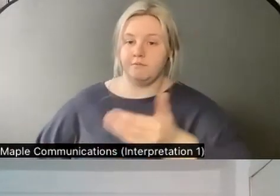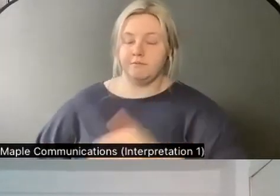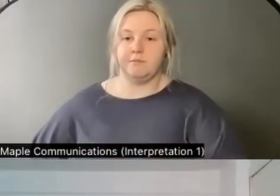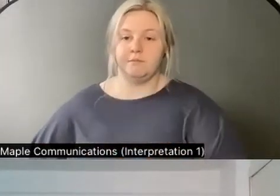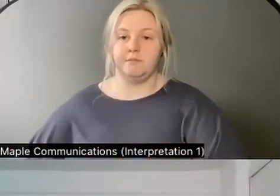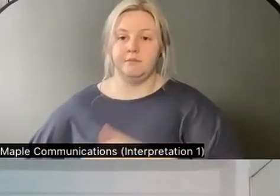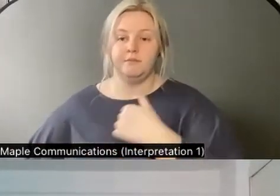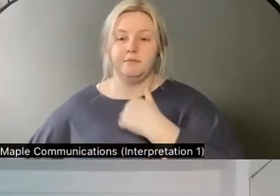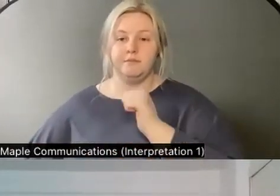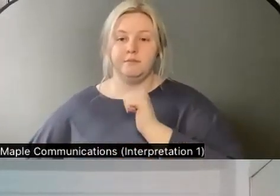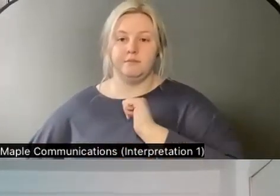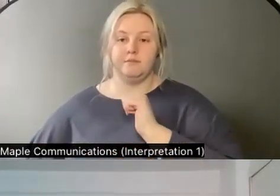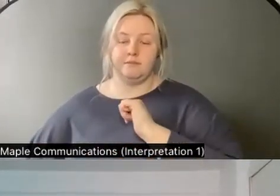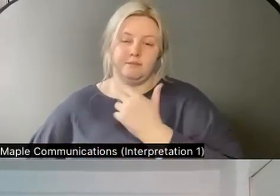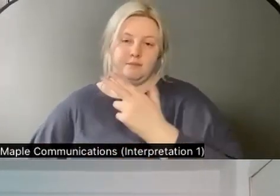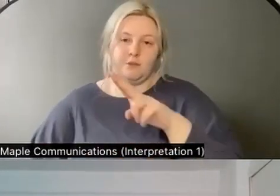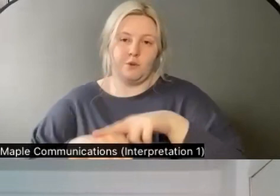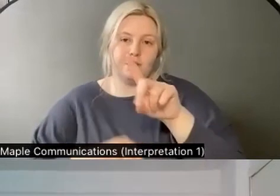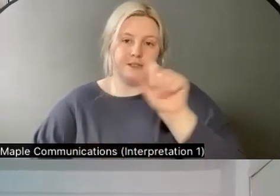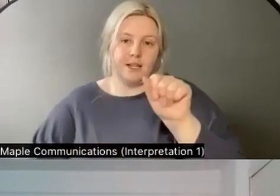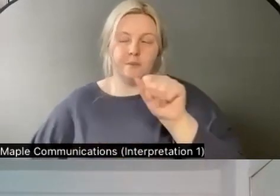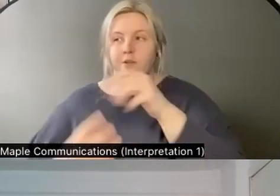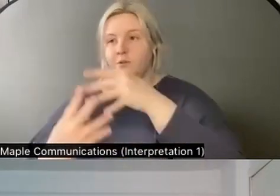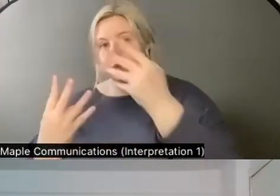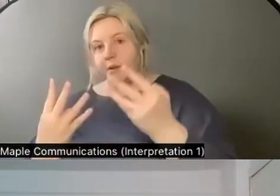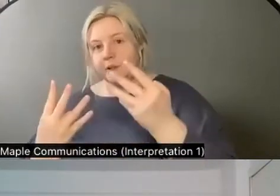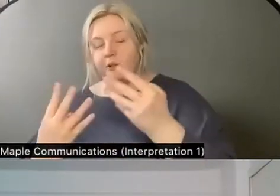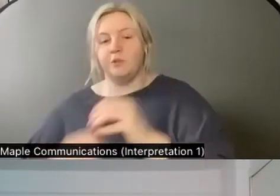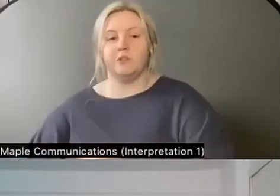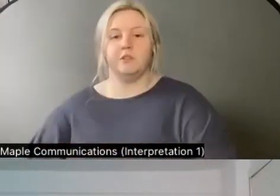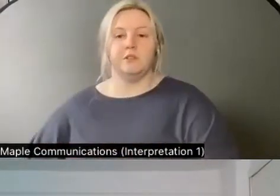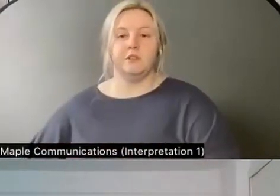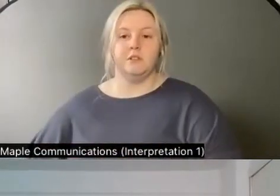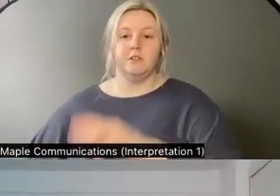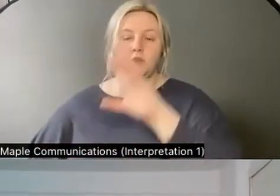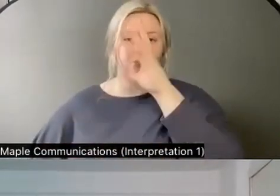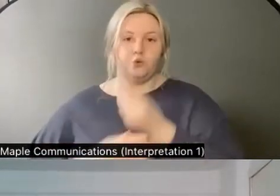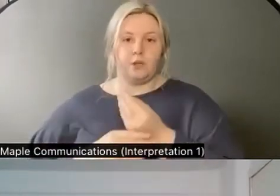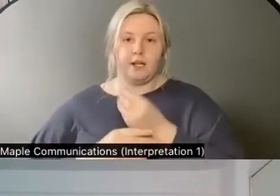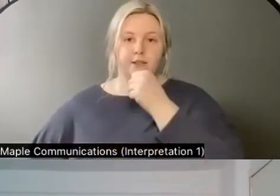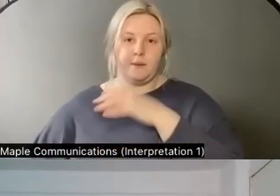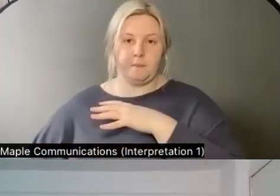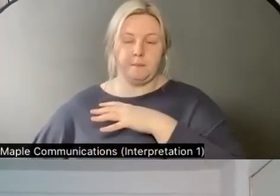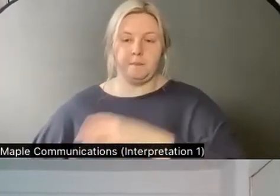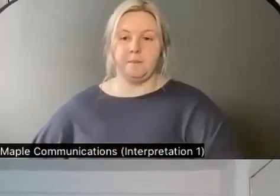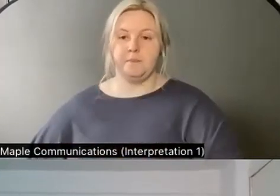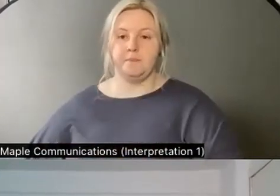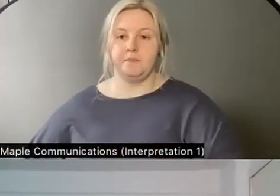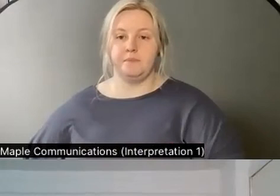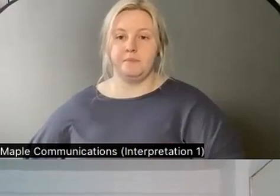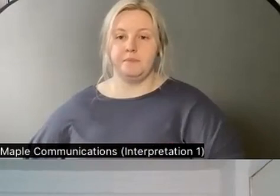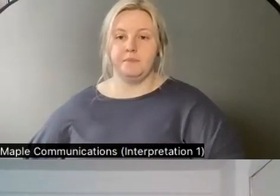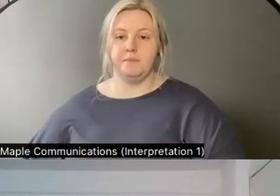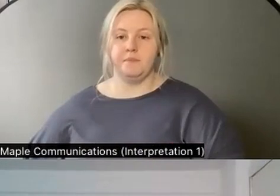of course, disabled, queer, trans femme, and I am